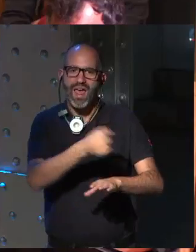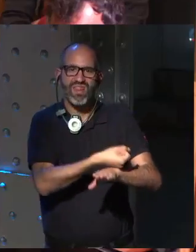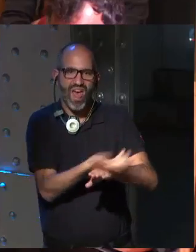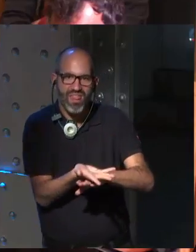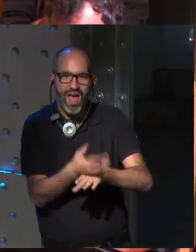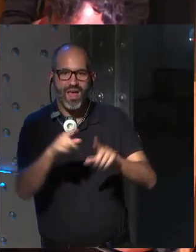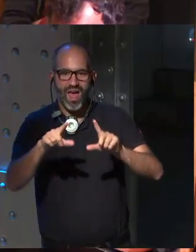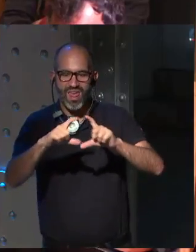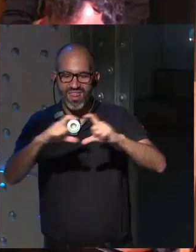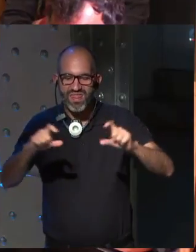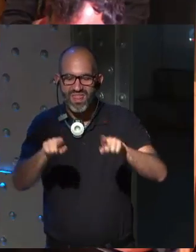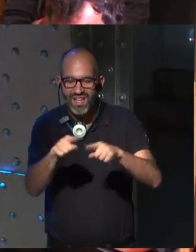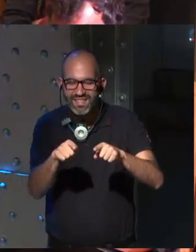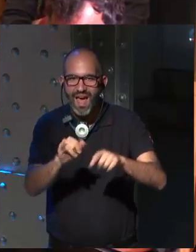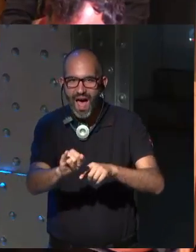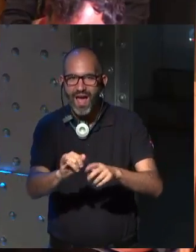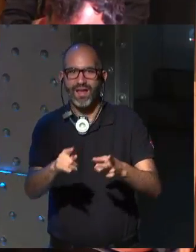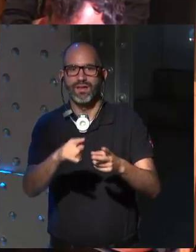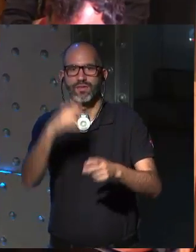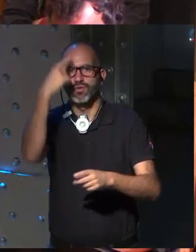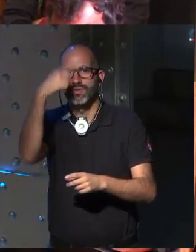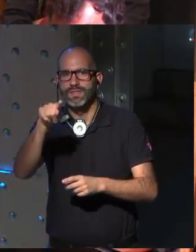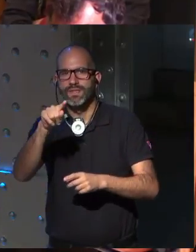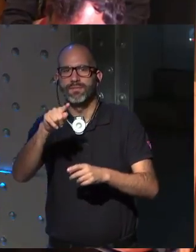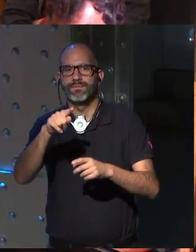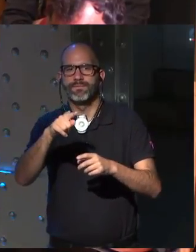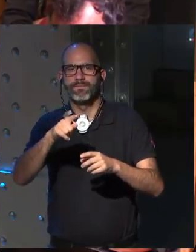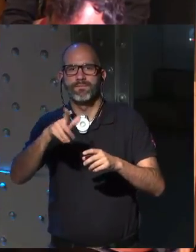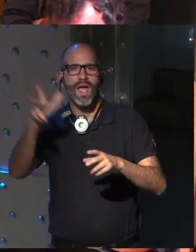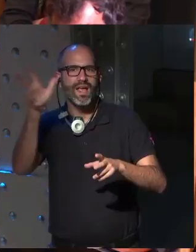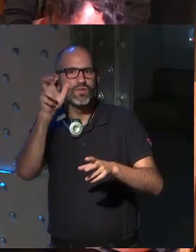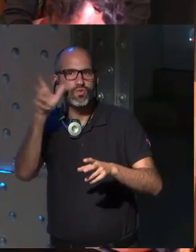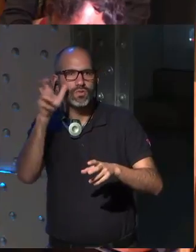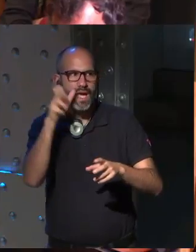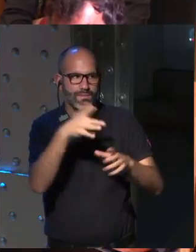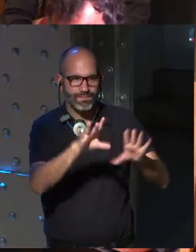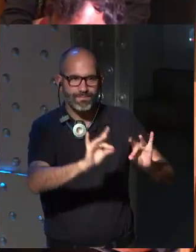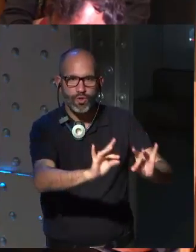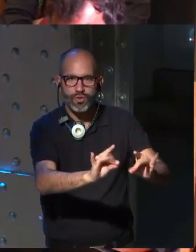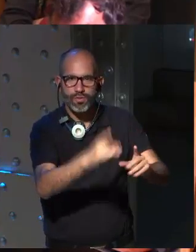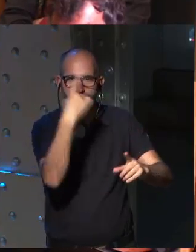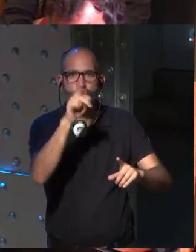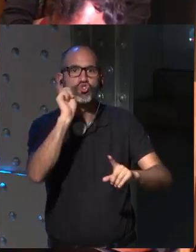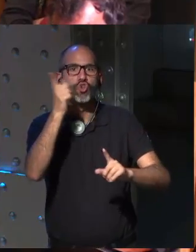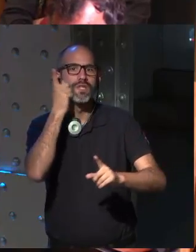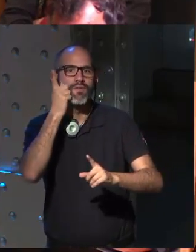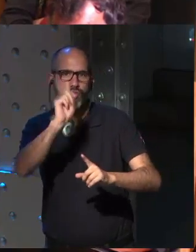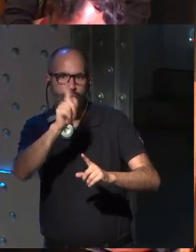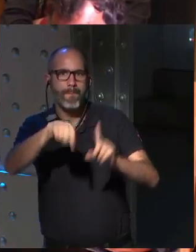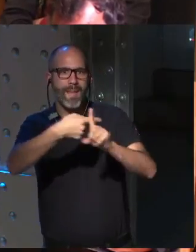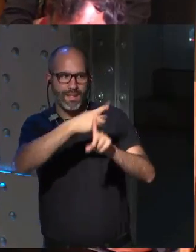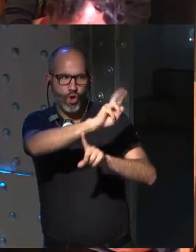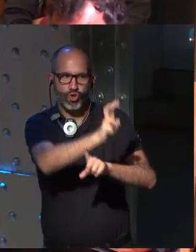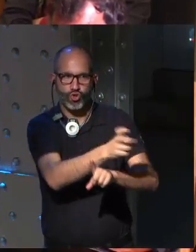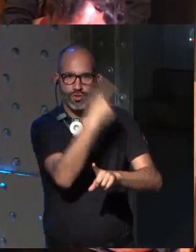I know how to listen to physical music, not just on my phone. I don't do it that usually, but like usually